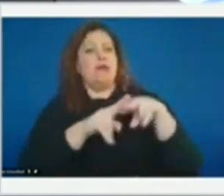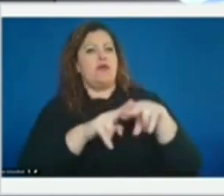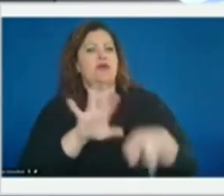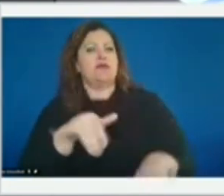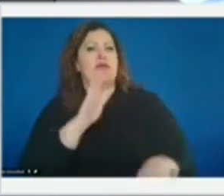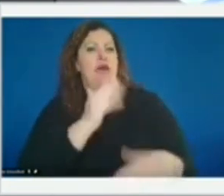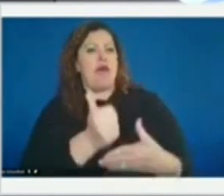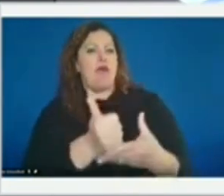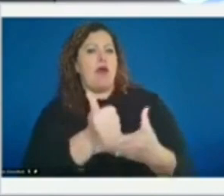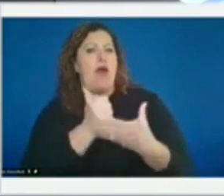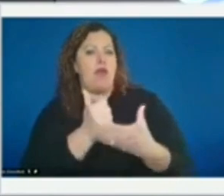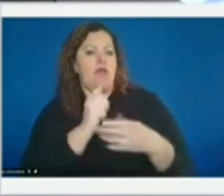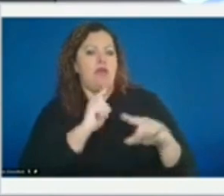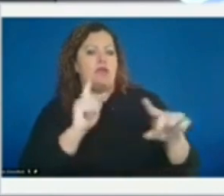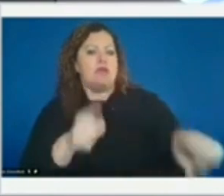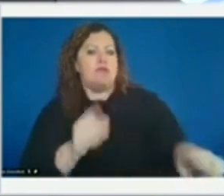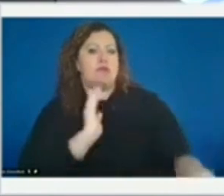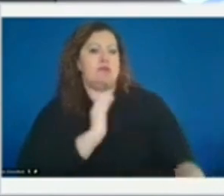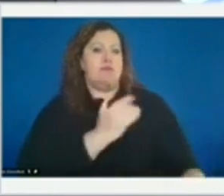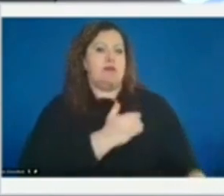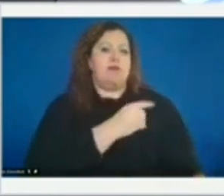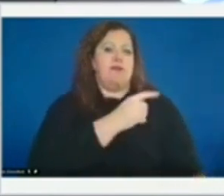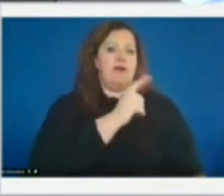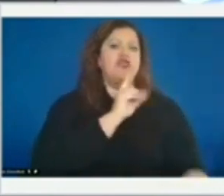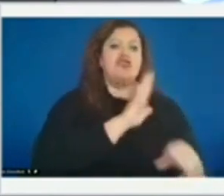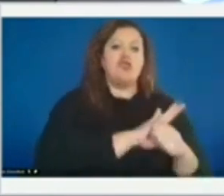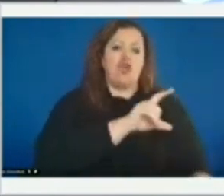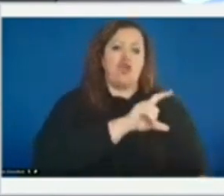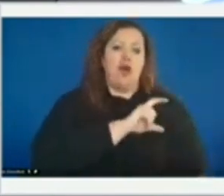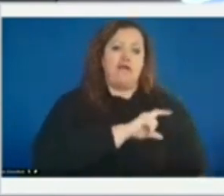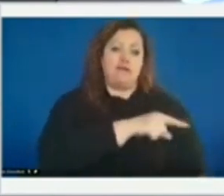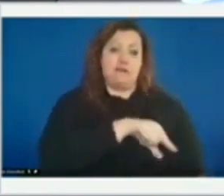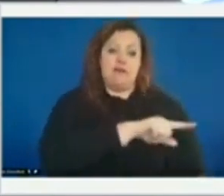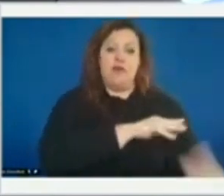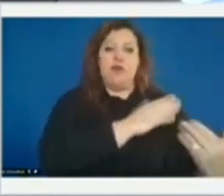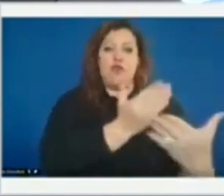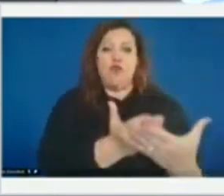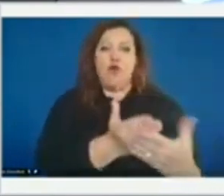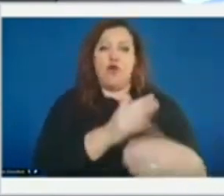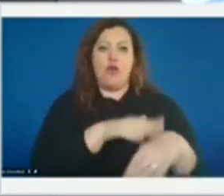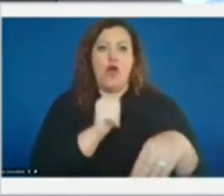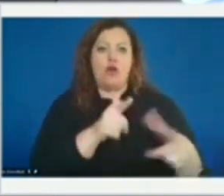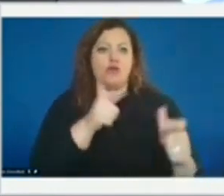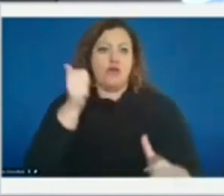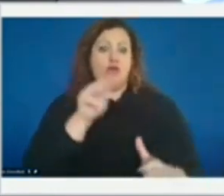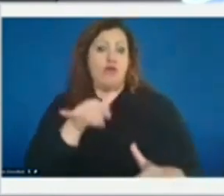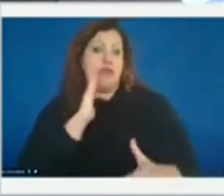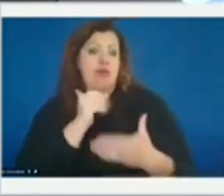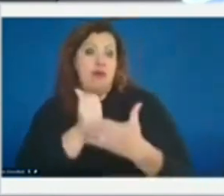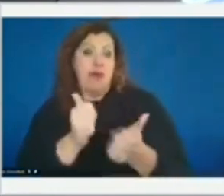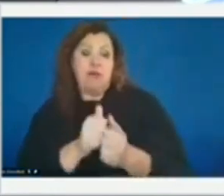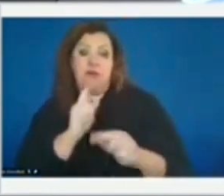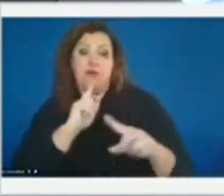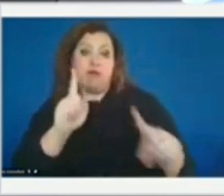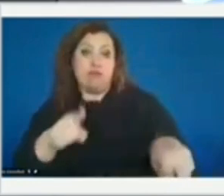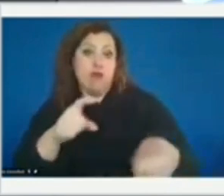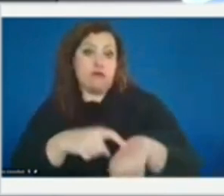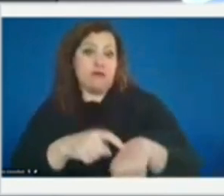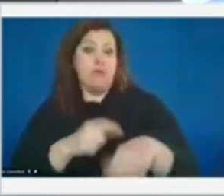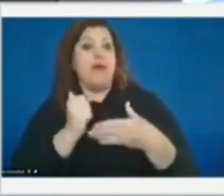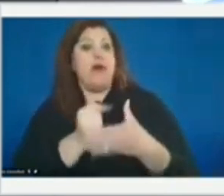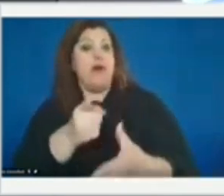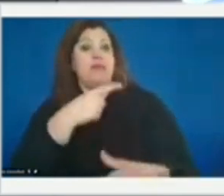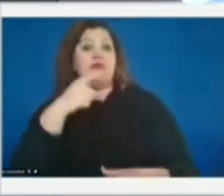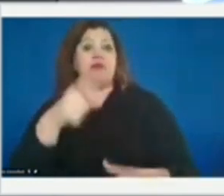our sworn officers get to calls quicker. It's going to help with our response times. It's going to help you not sit in a parking lot for